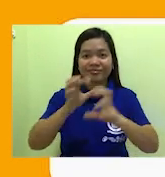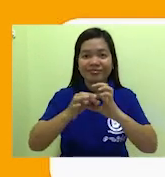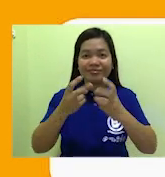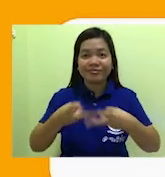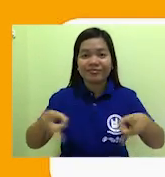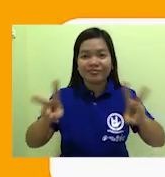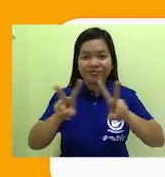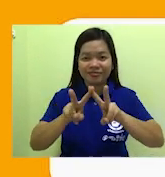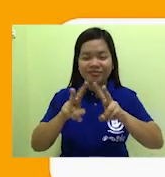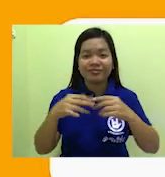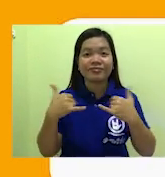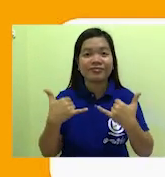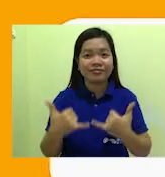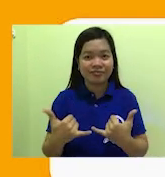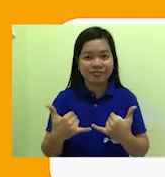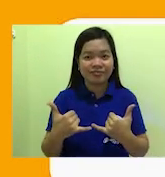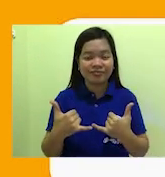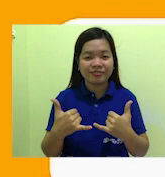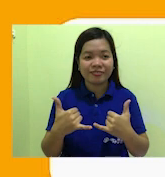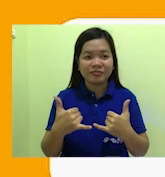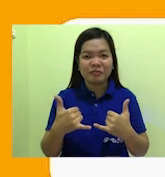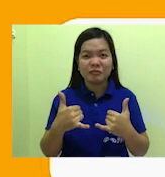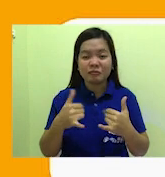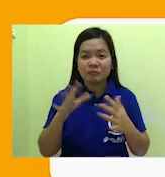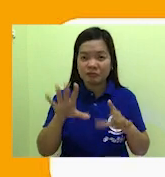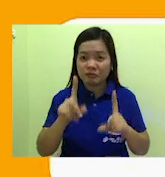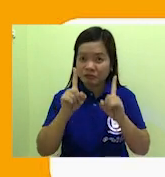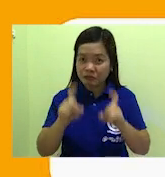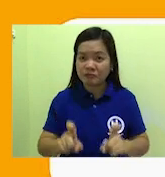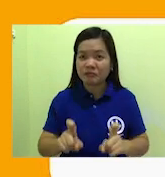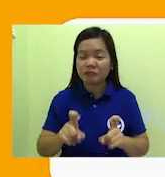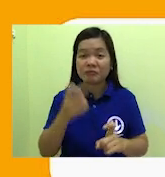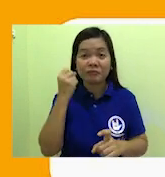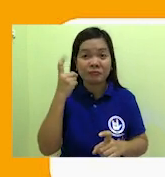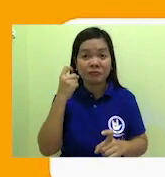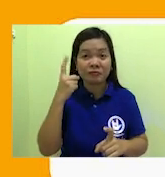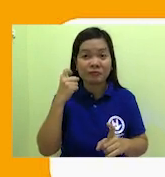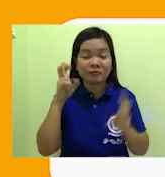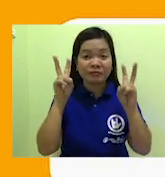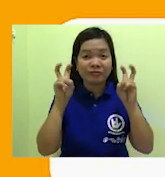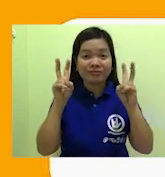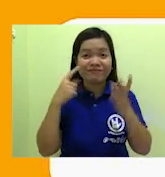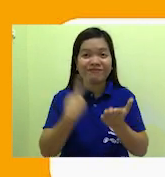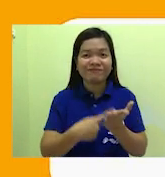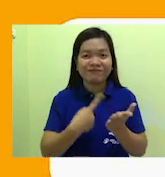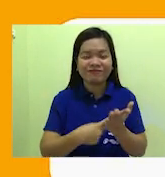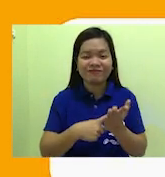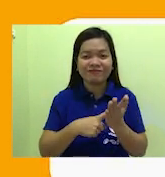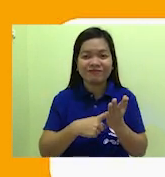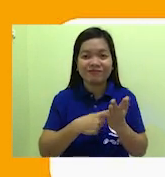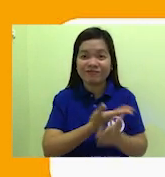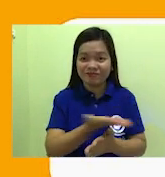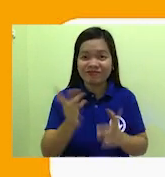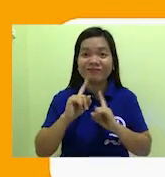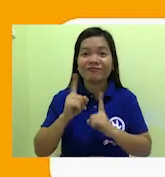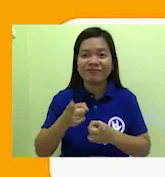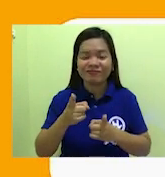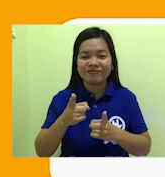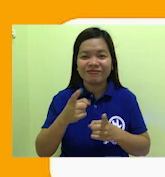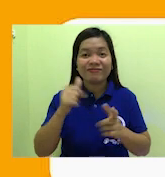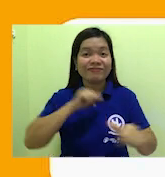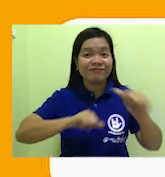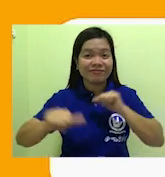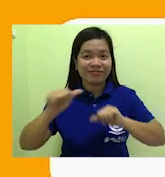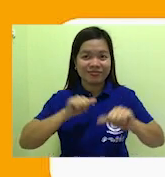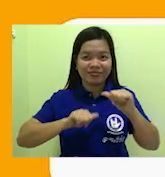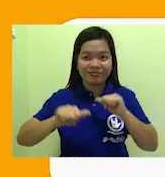of values. Now, to test your understanding on the topics we have discussed, you will